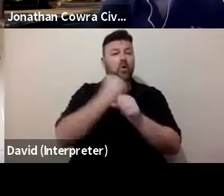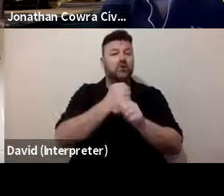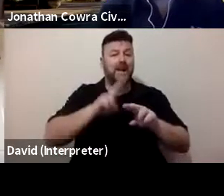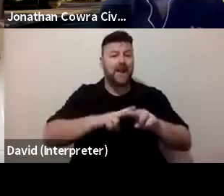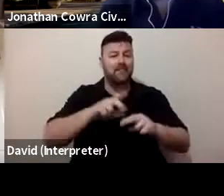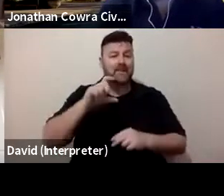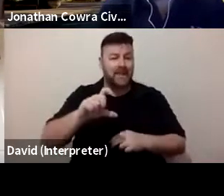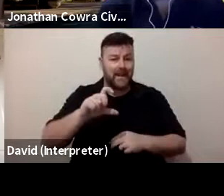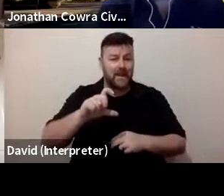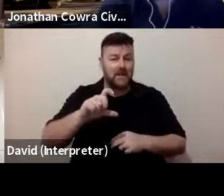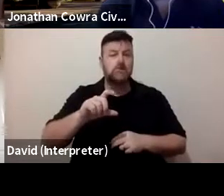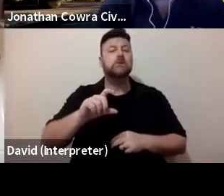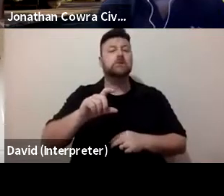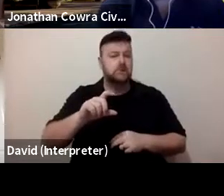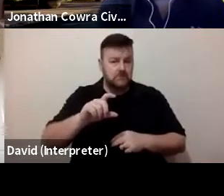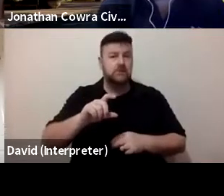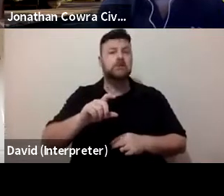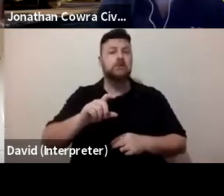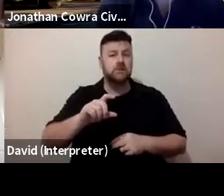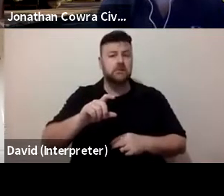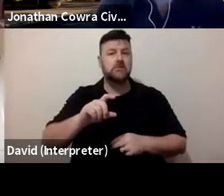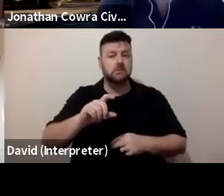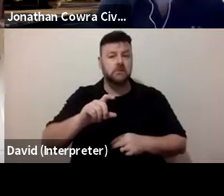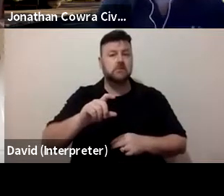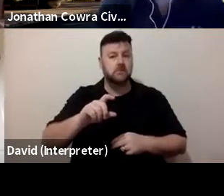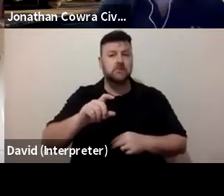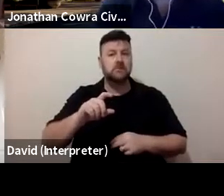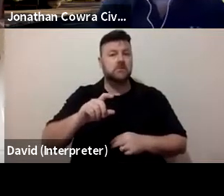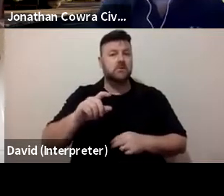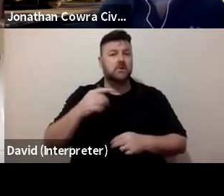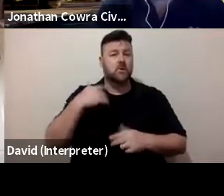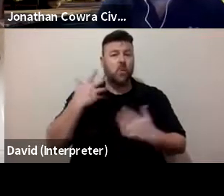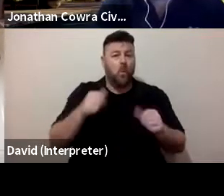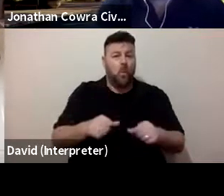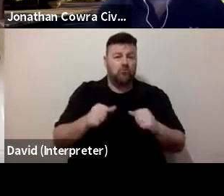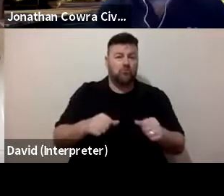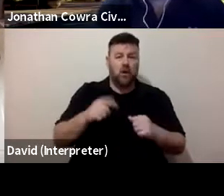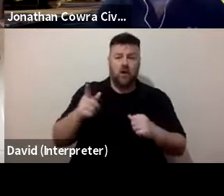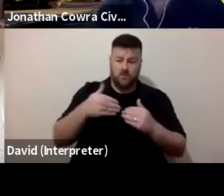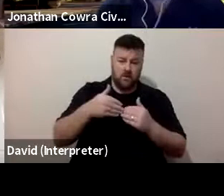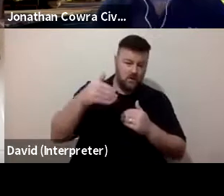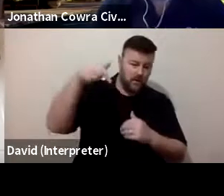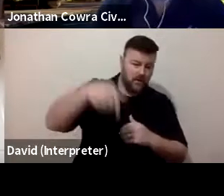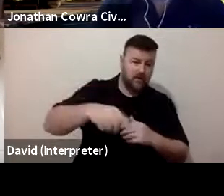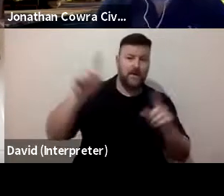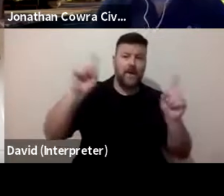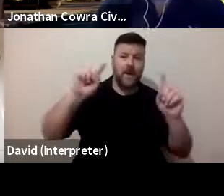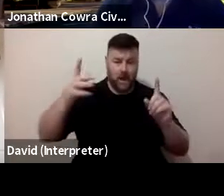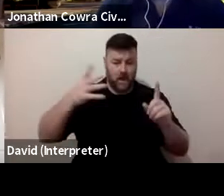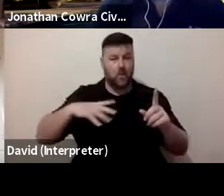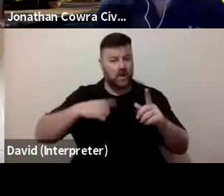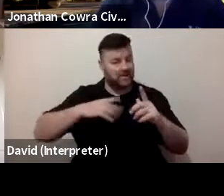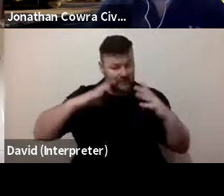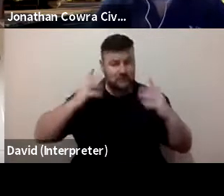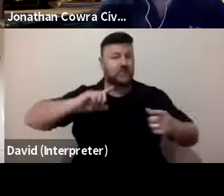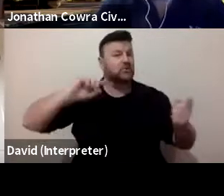around, we really do have to start making some big moves. And I think the broader Australian society is having